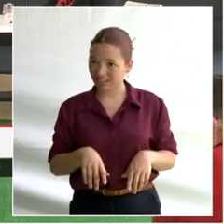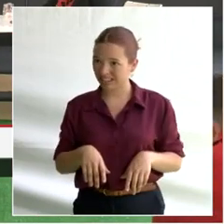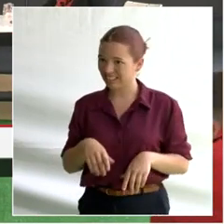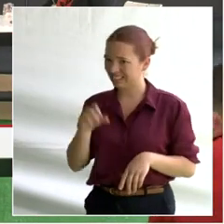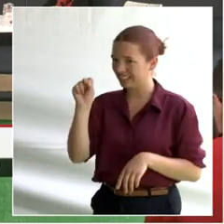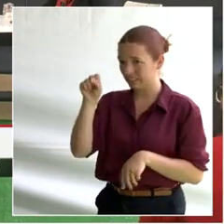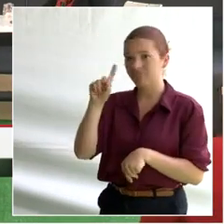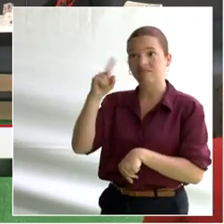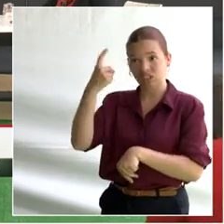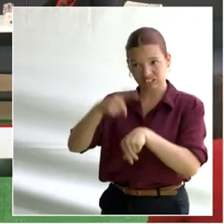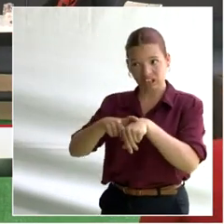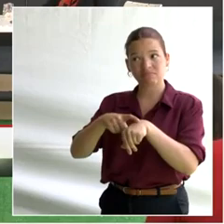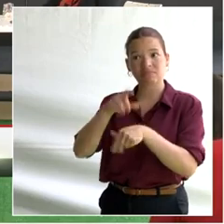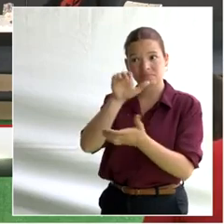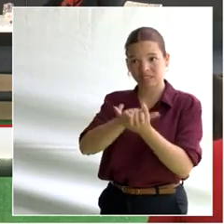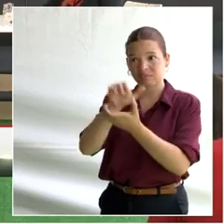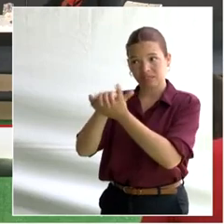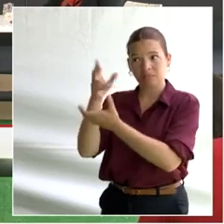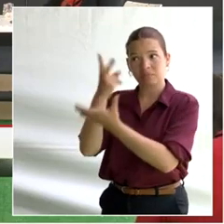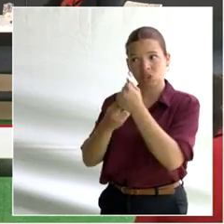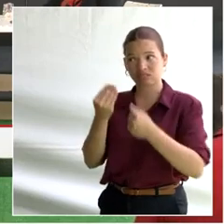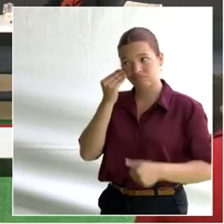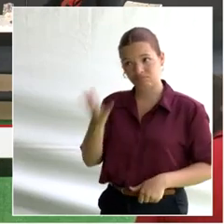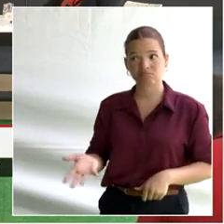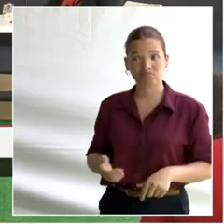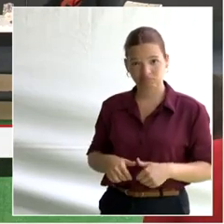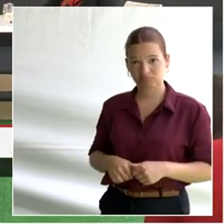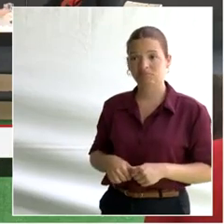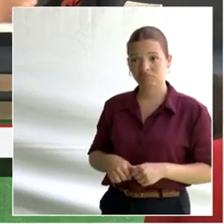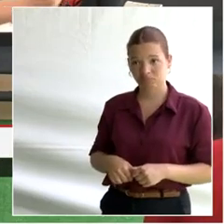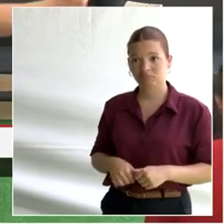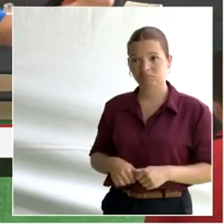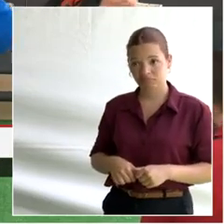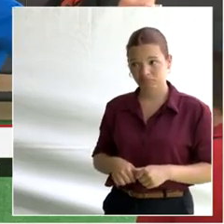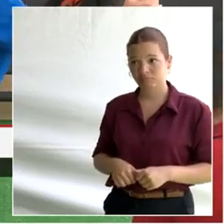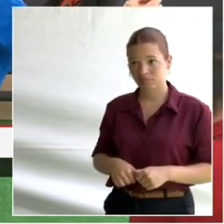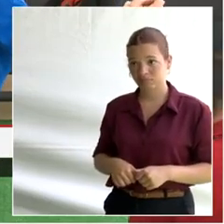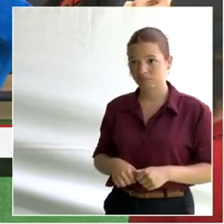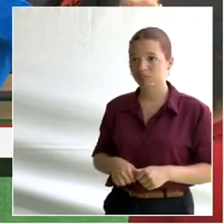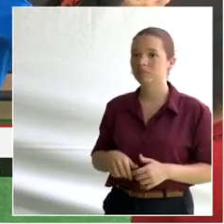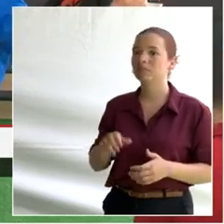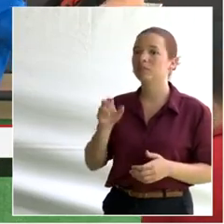from Insperity, Rory Cooper. Right. Rory Cooper.